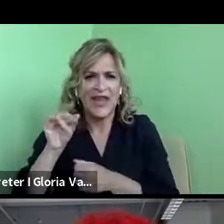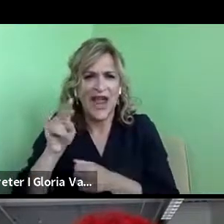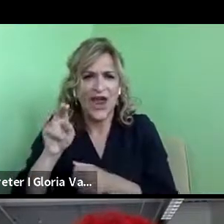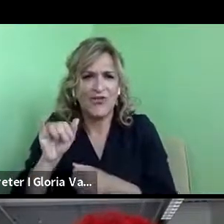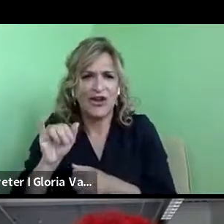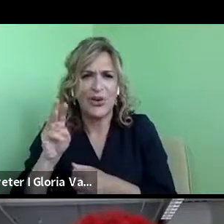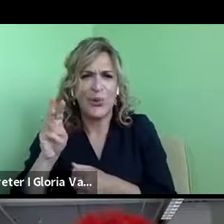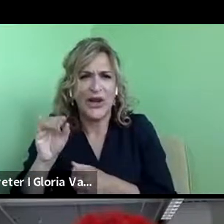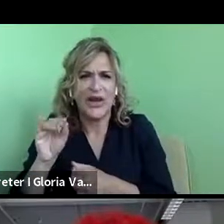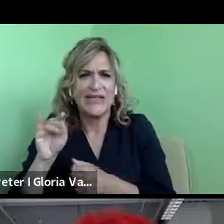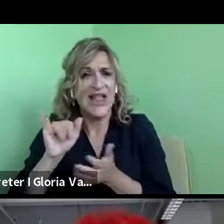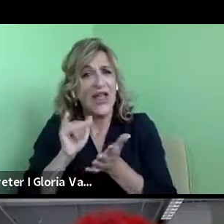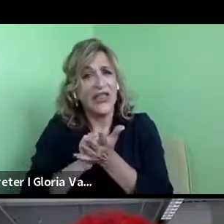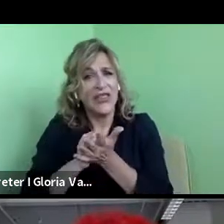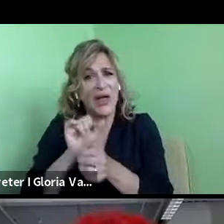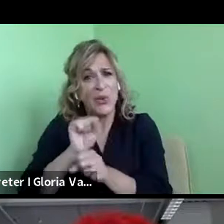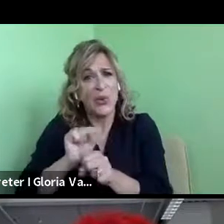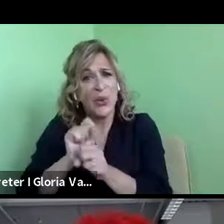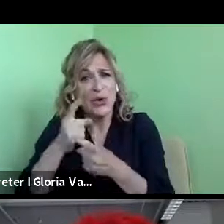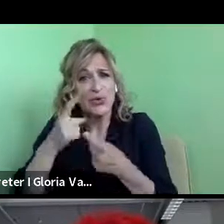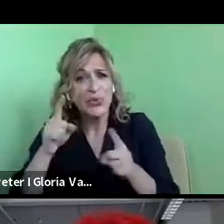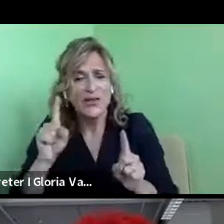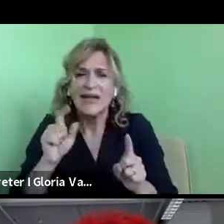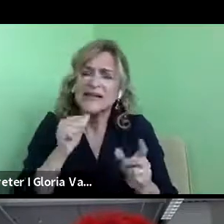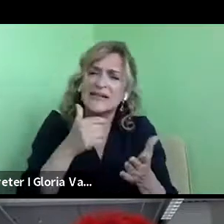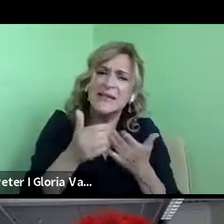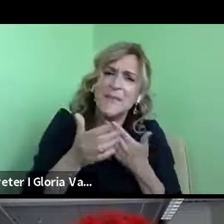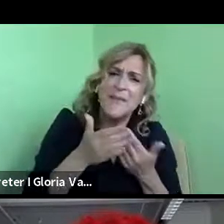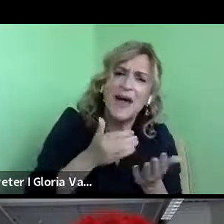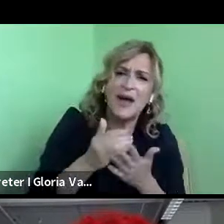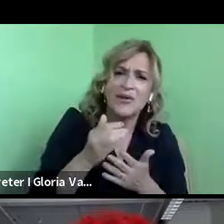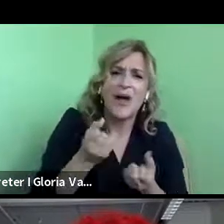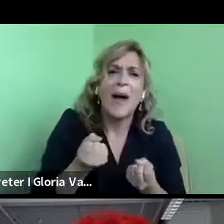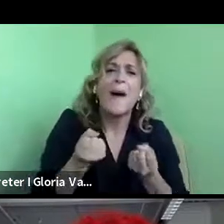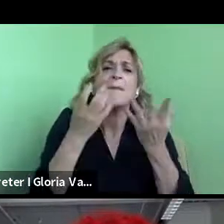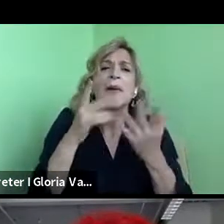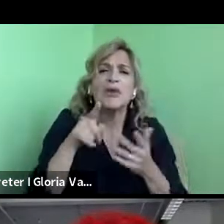degrees you have. What matters is your work and your voice. So